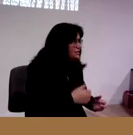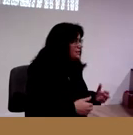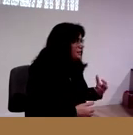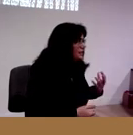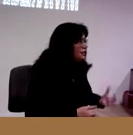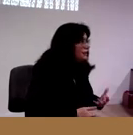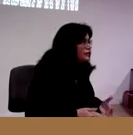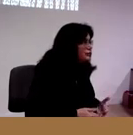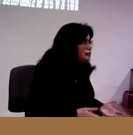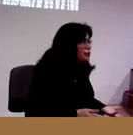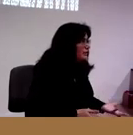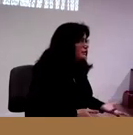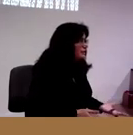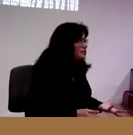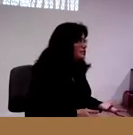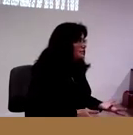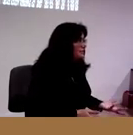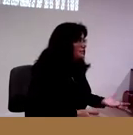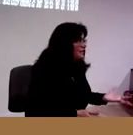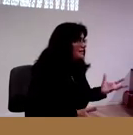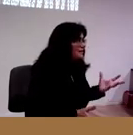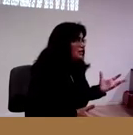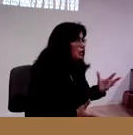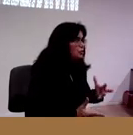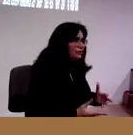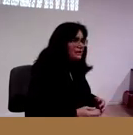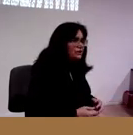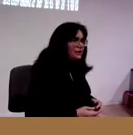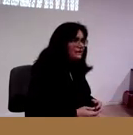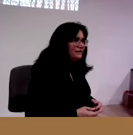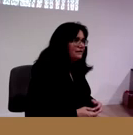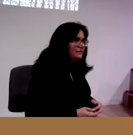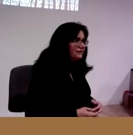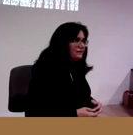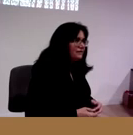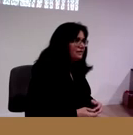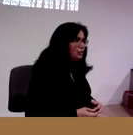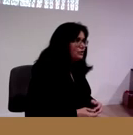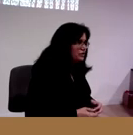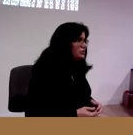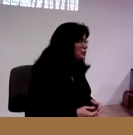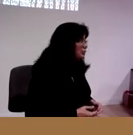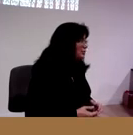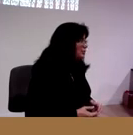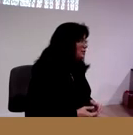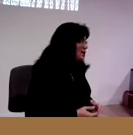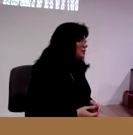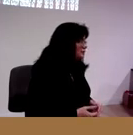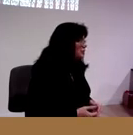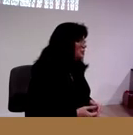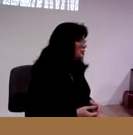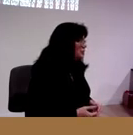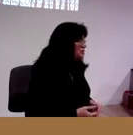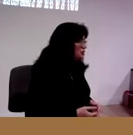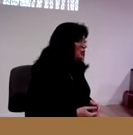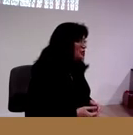students. And I find it ironic that a whole generation later, we still have